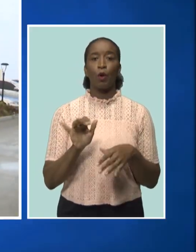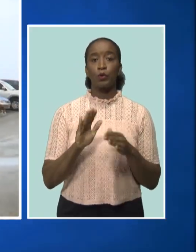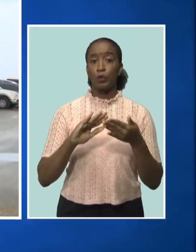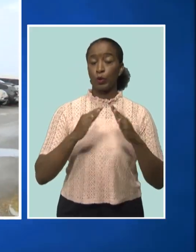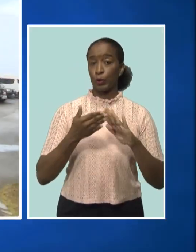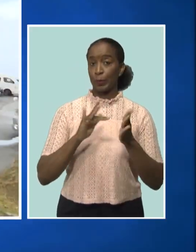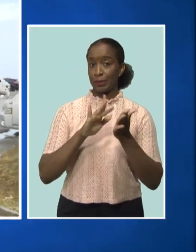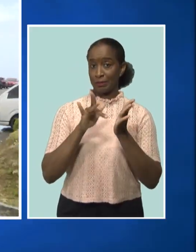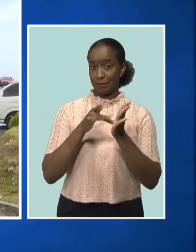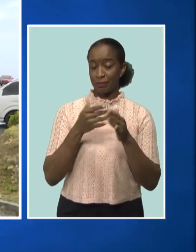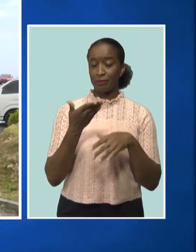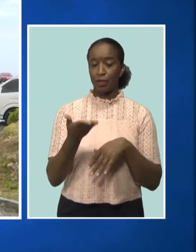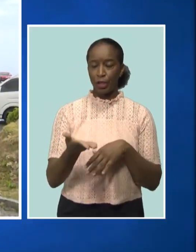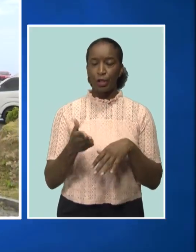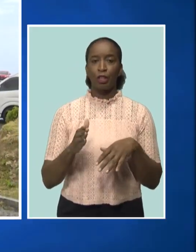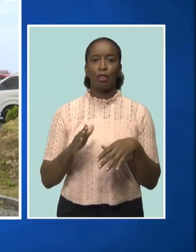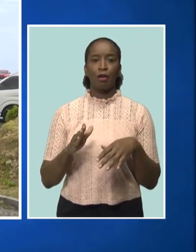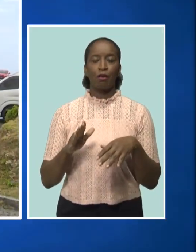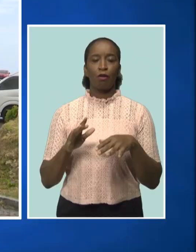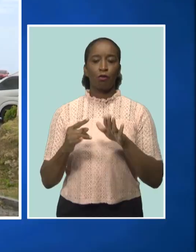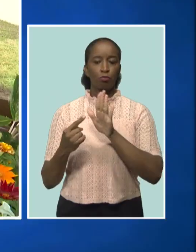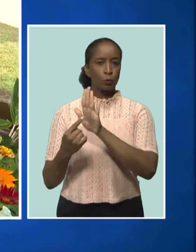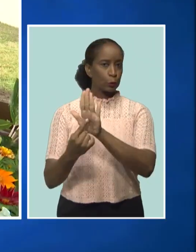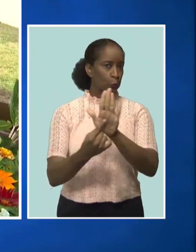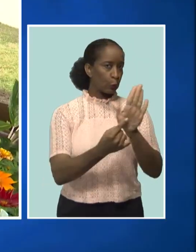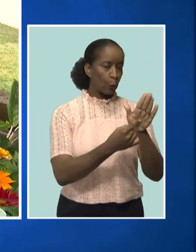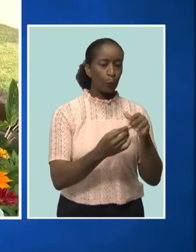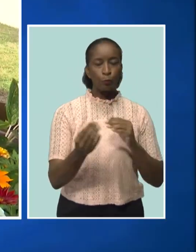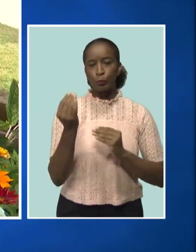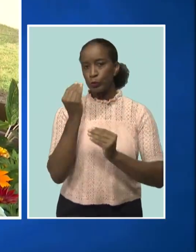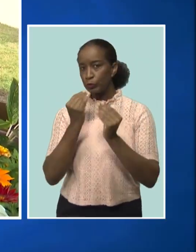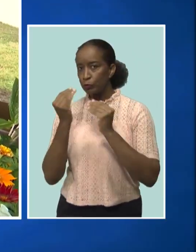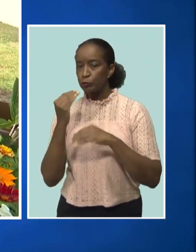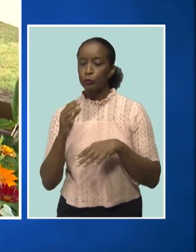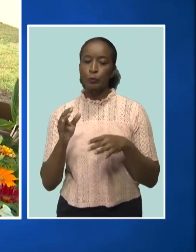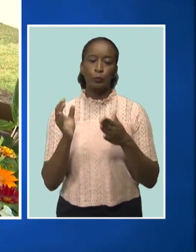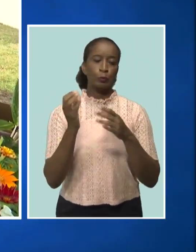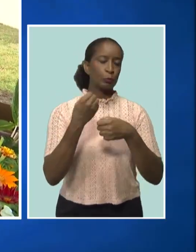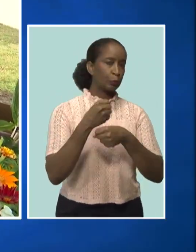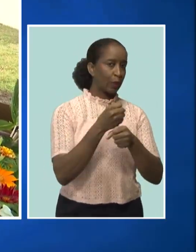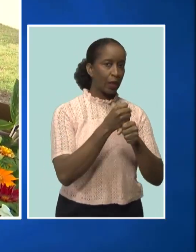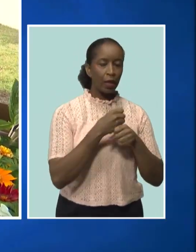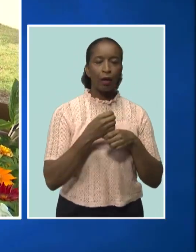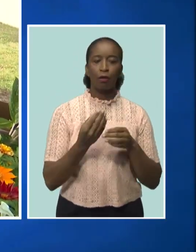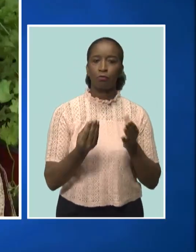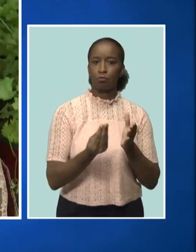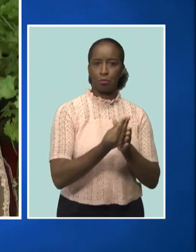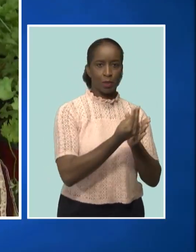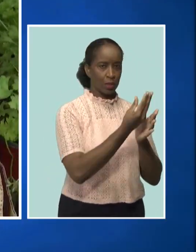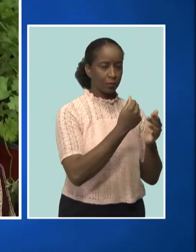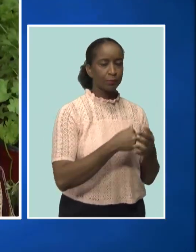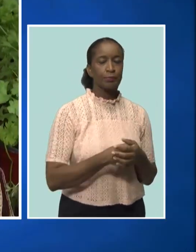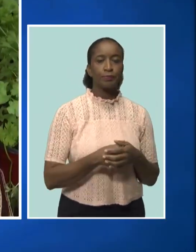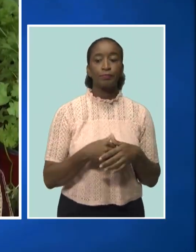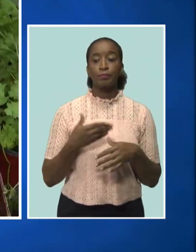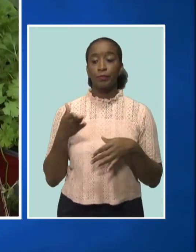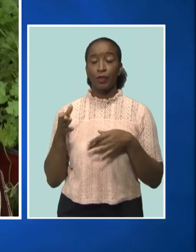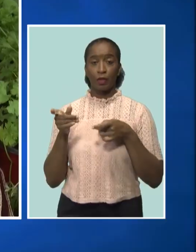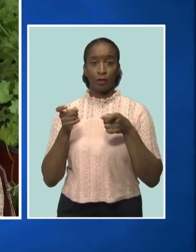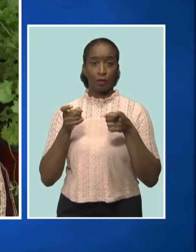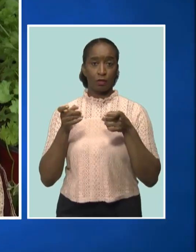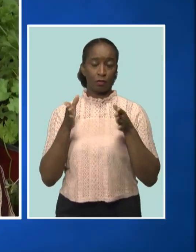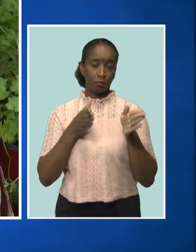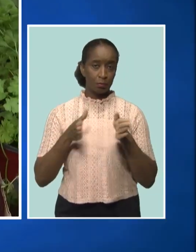We Gathering exhibition where local food, craft and plants were on offer. Festival and event planner with the National